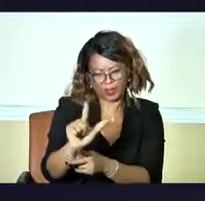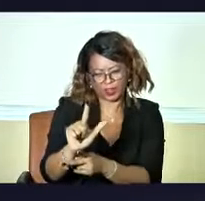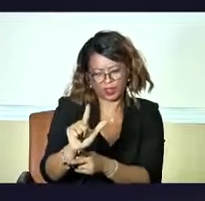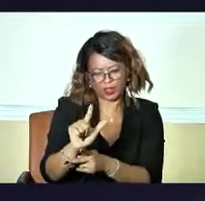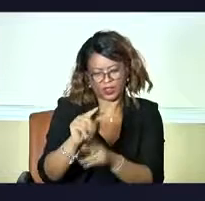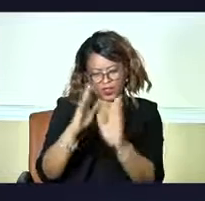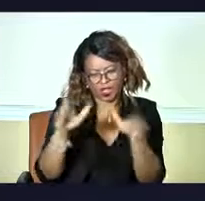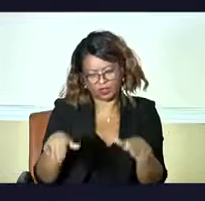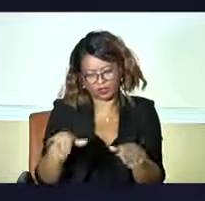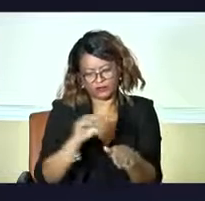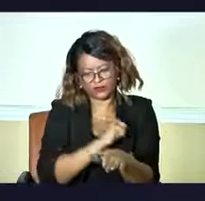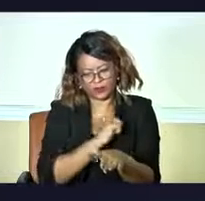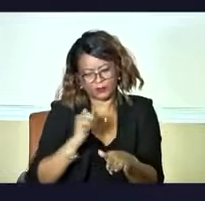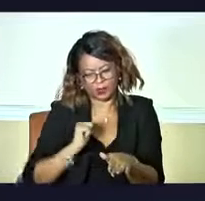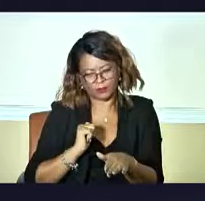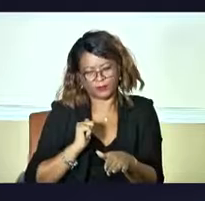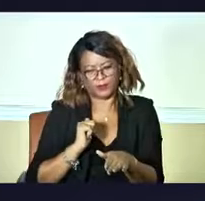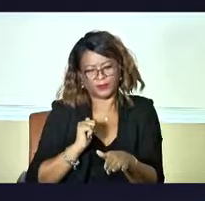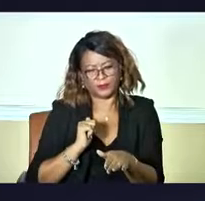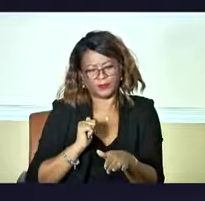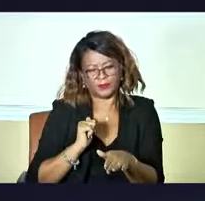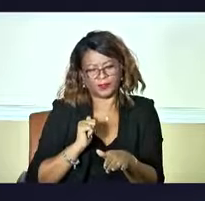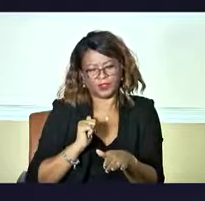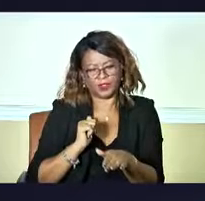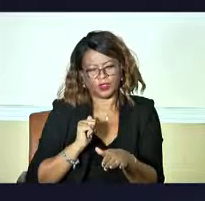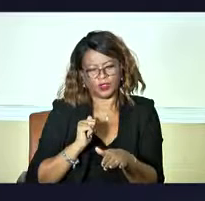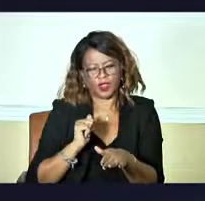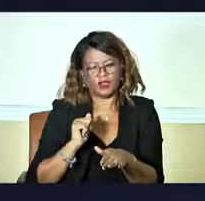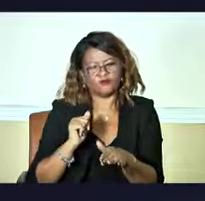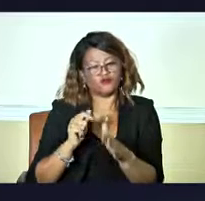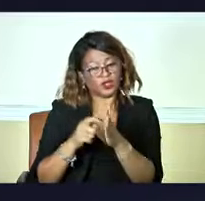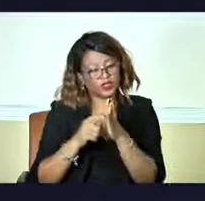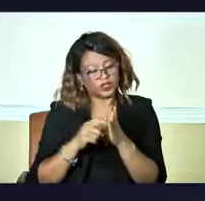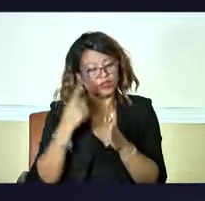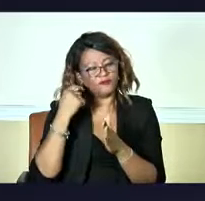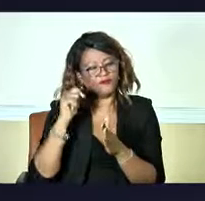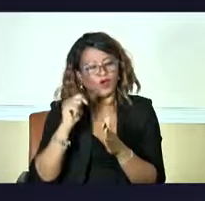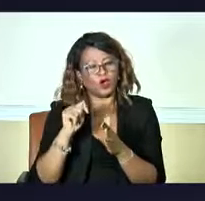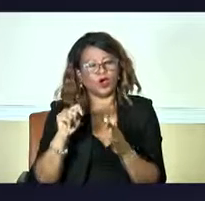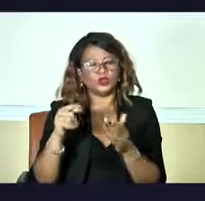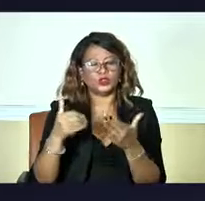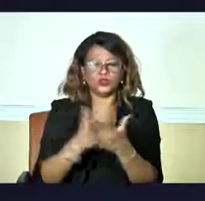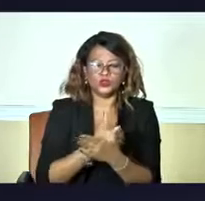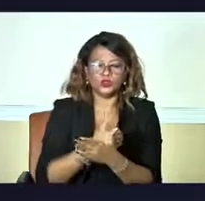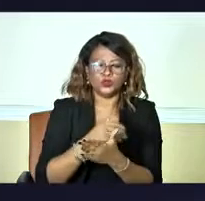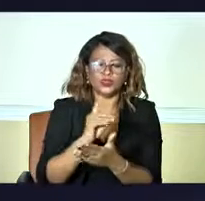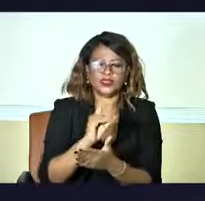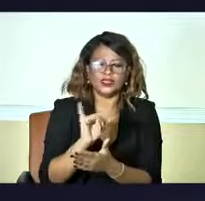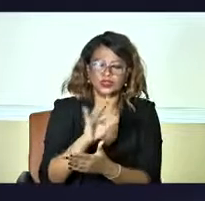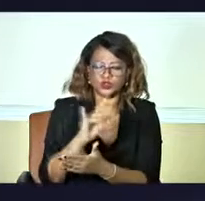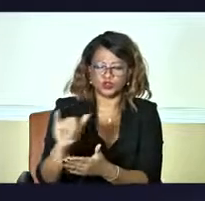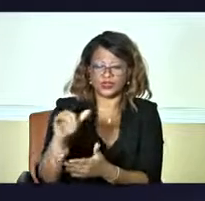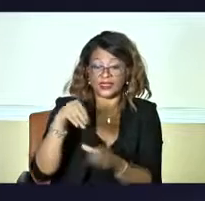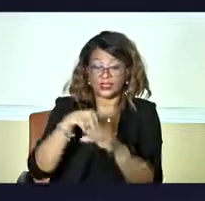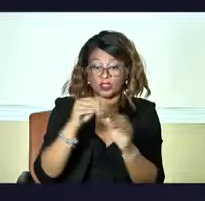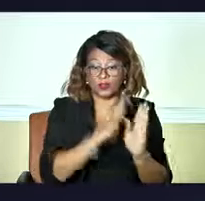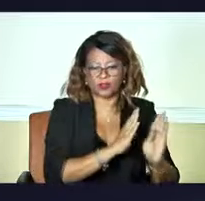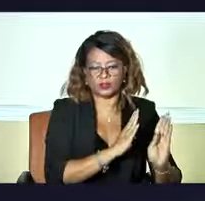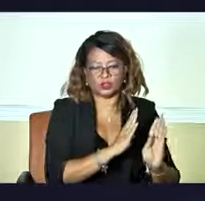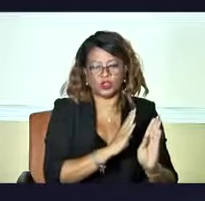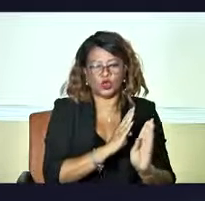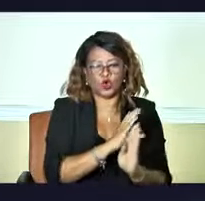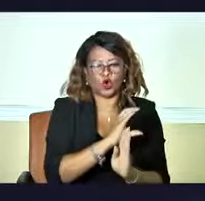the House of Assembly creates regulation for a brand new industry in the Bahamas dealing